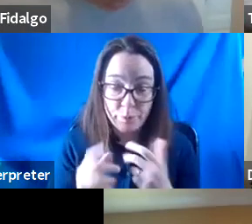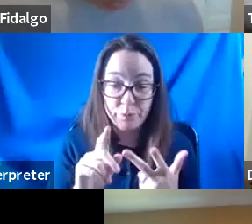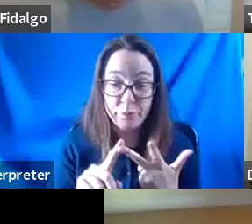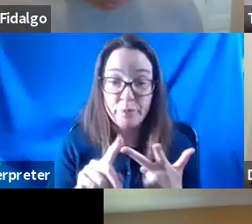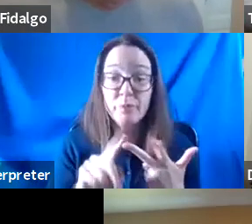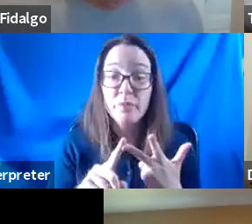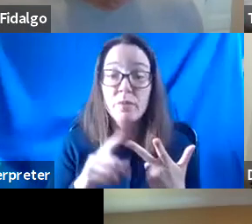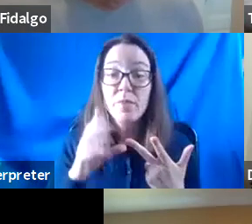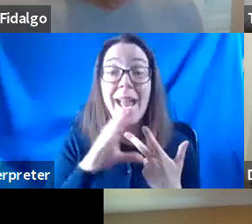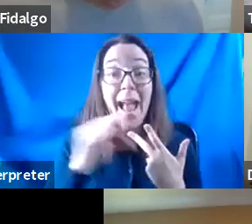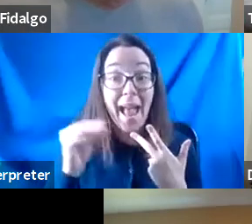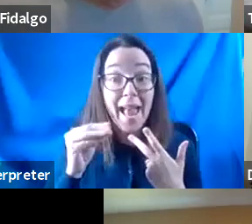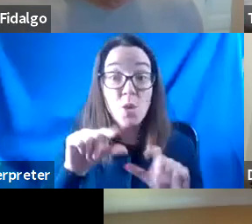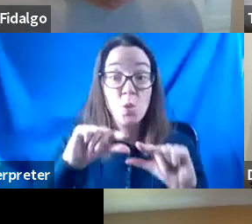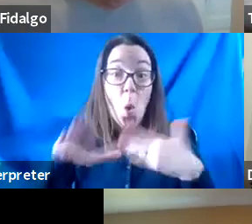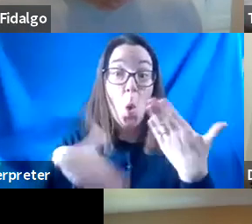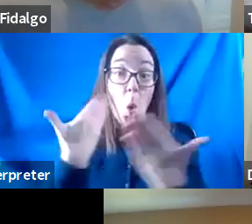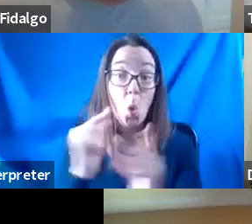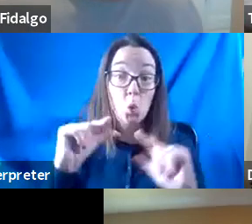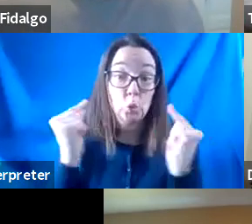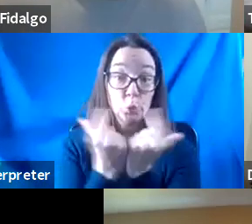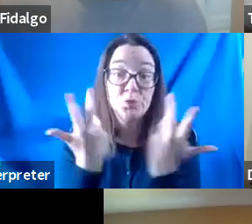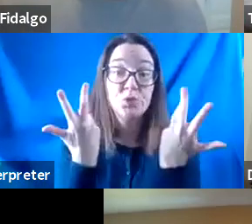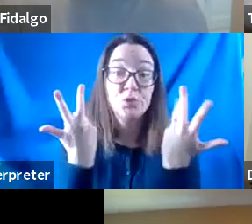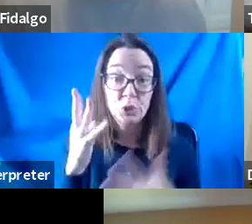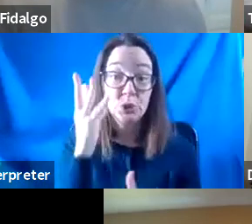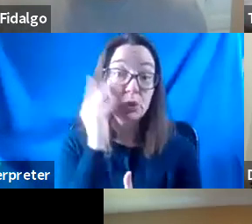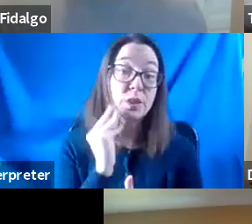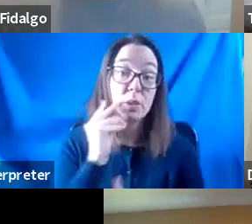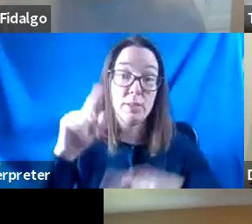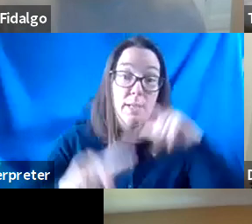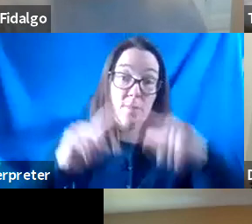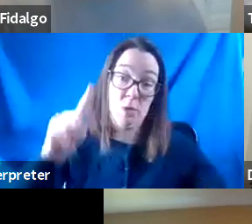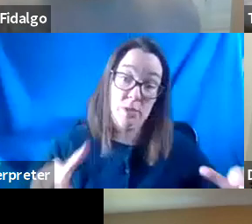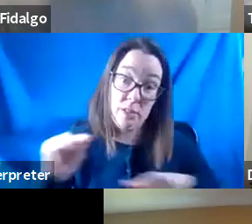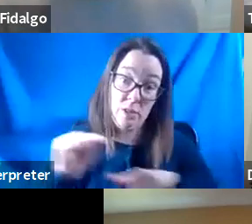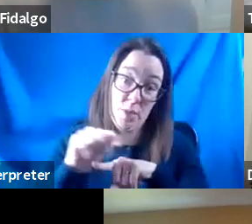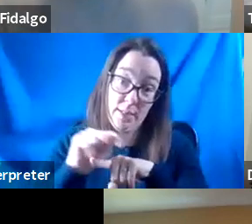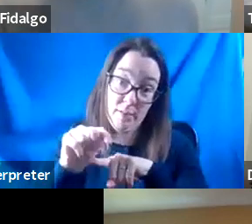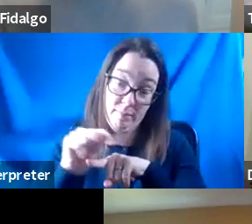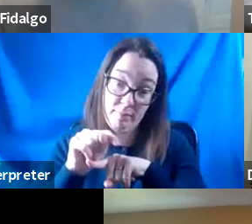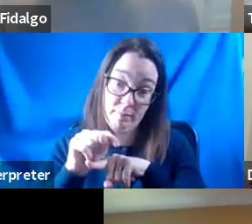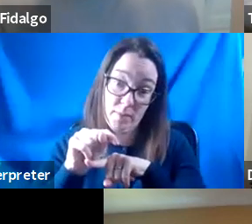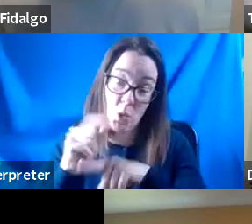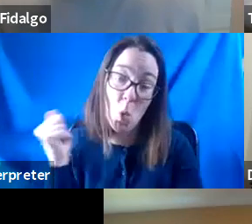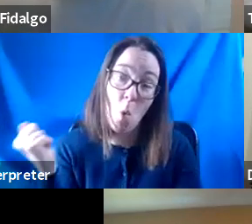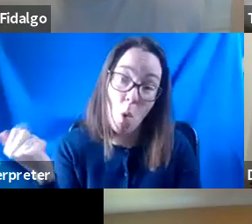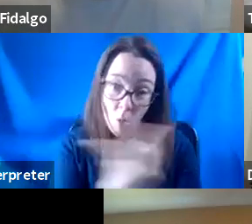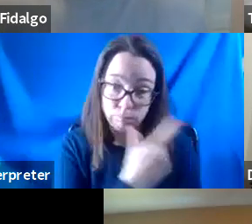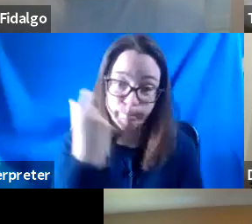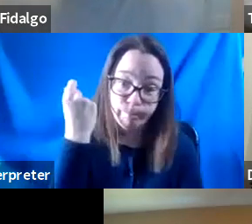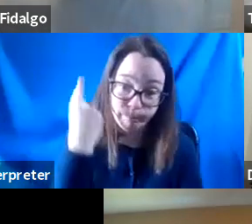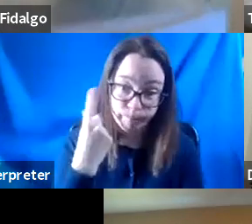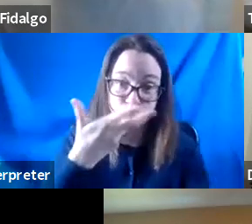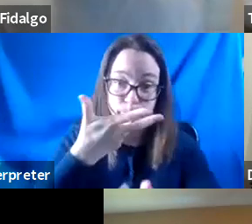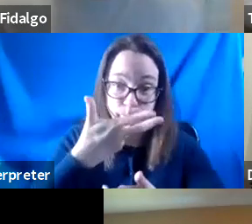to go through diversity training together, so that there is shared language and shared concepts and some trust built,